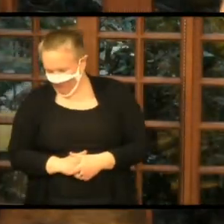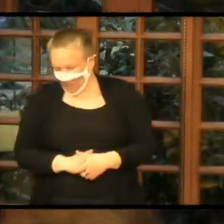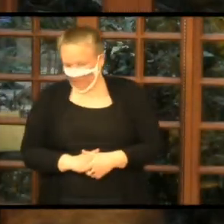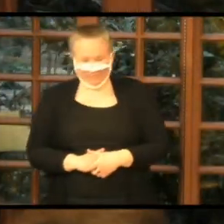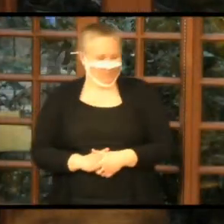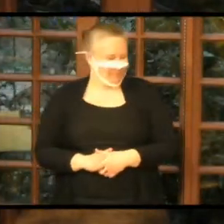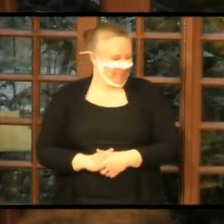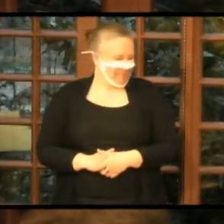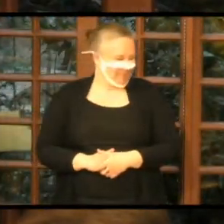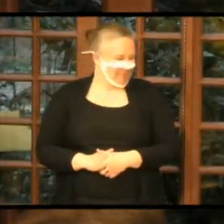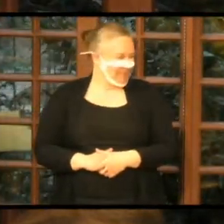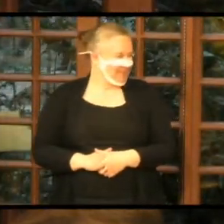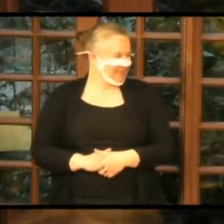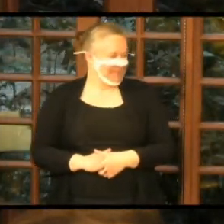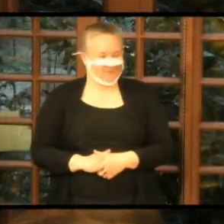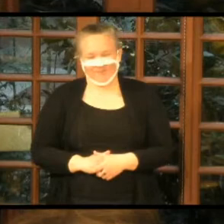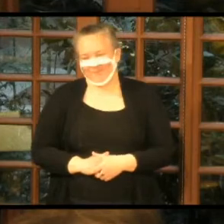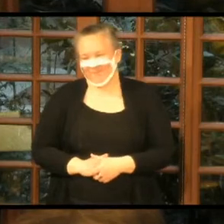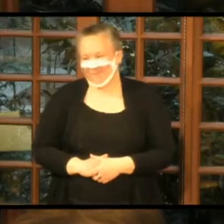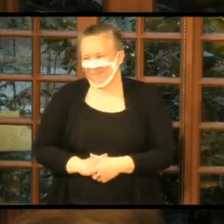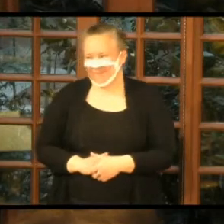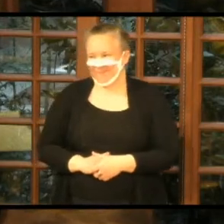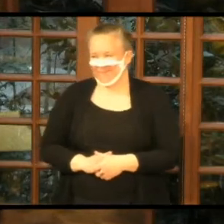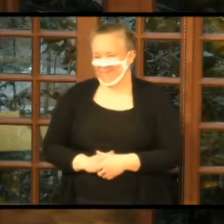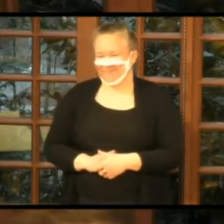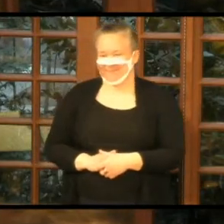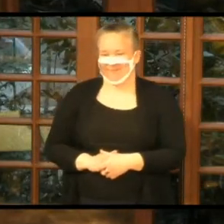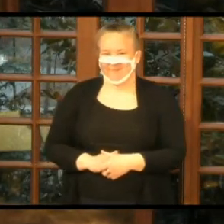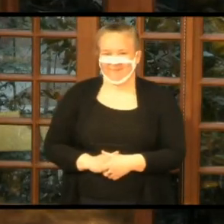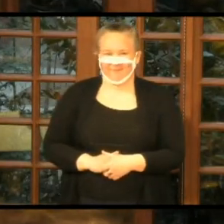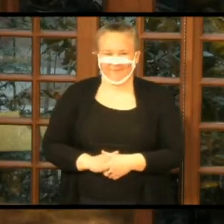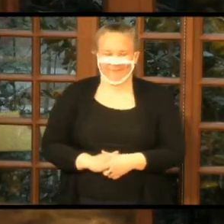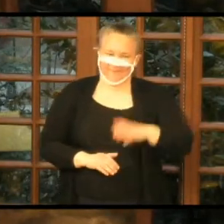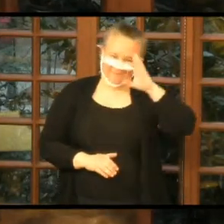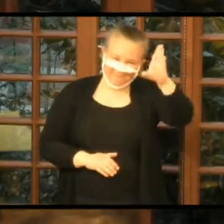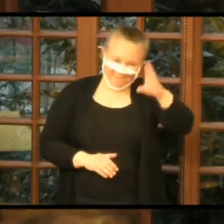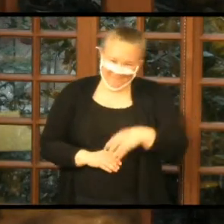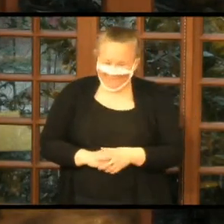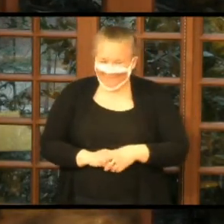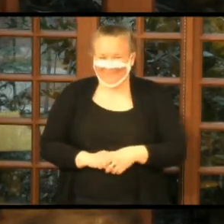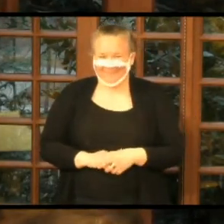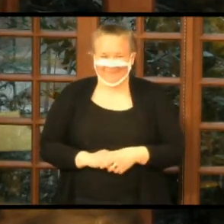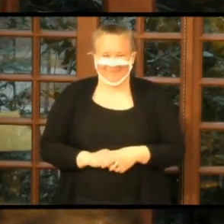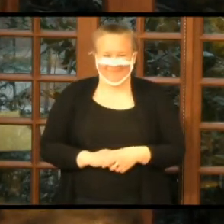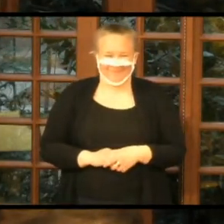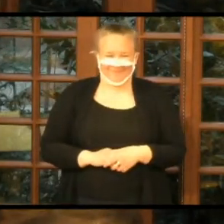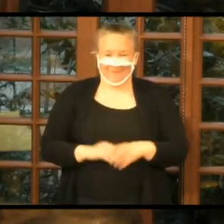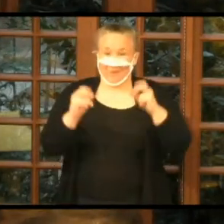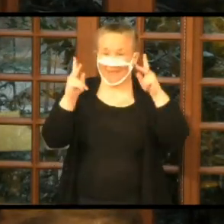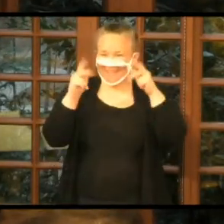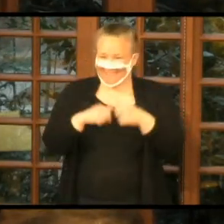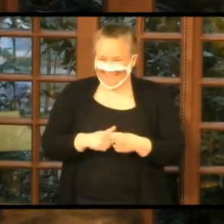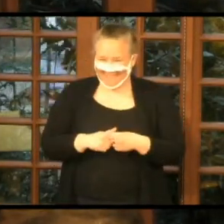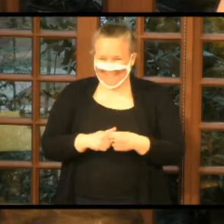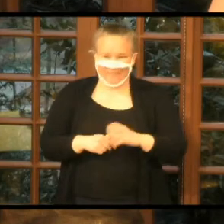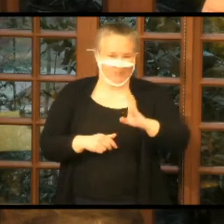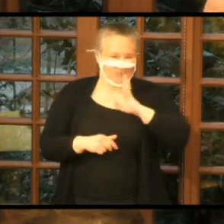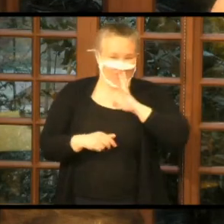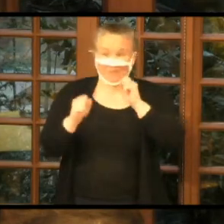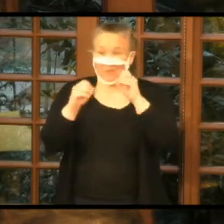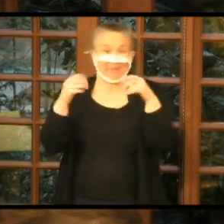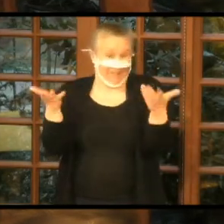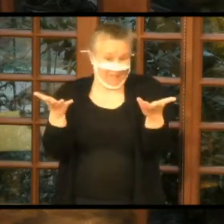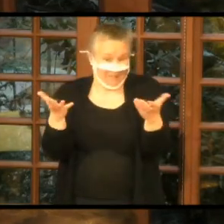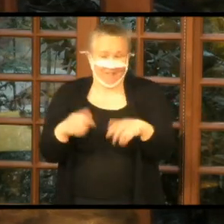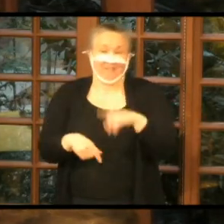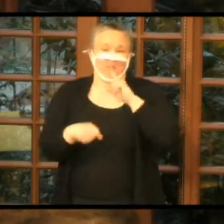Hi. Okay, talking. So yeah,